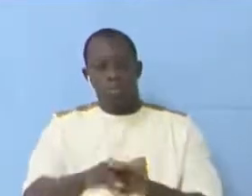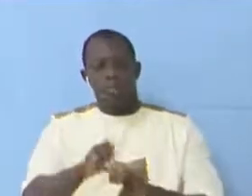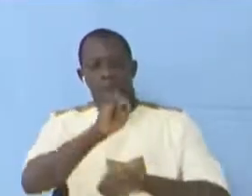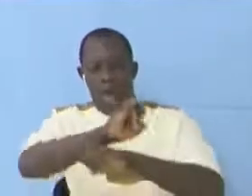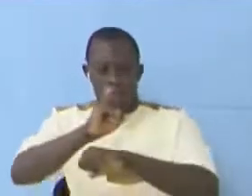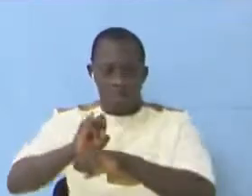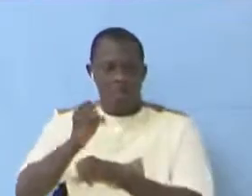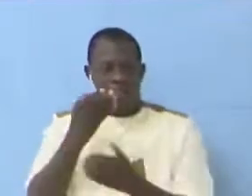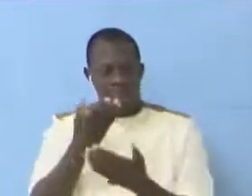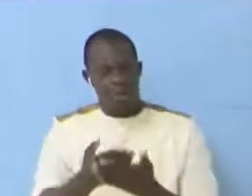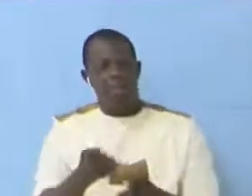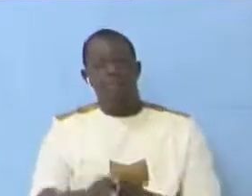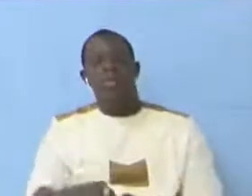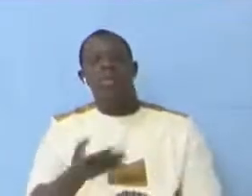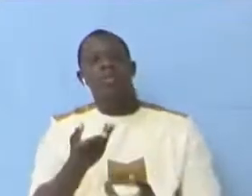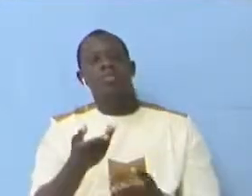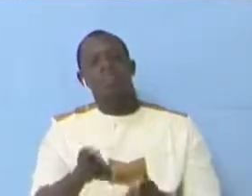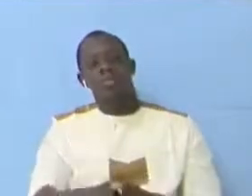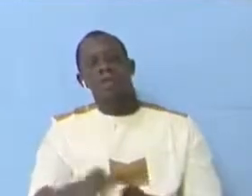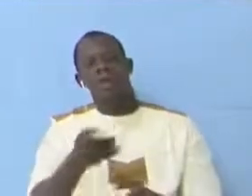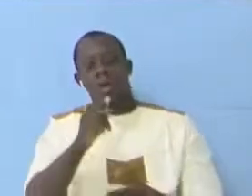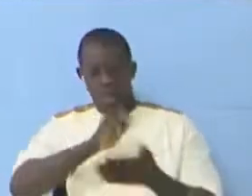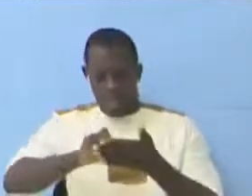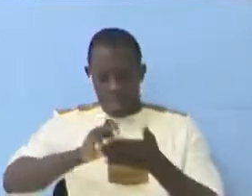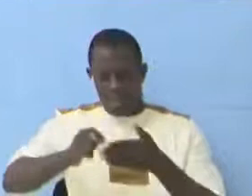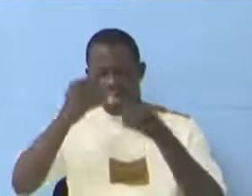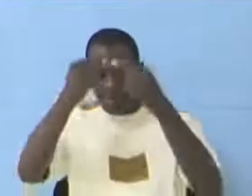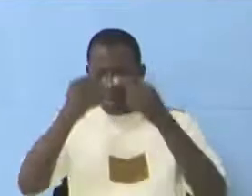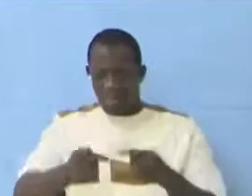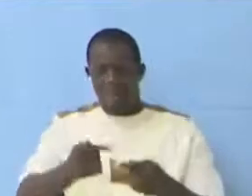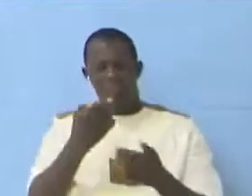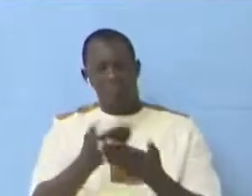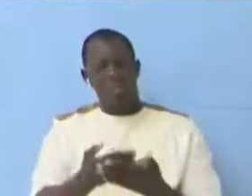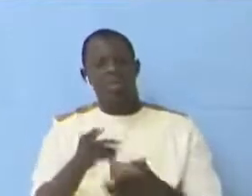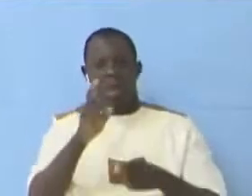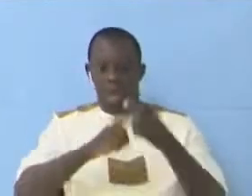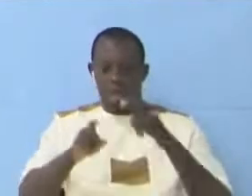and returned to mile and taken to mile 2. And